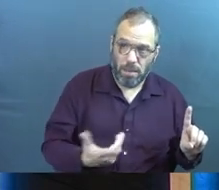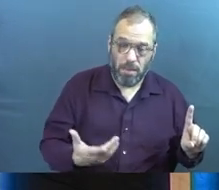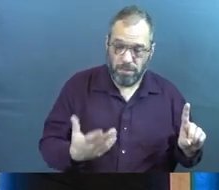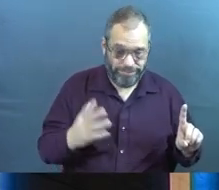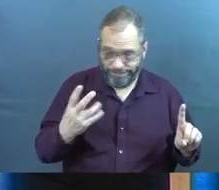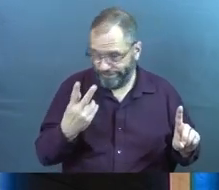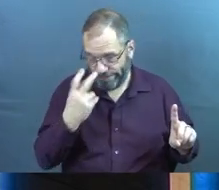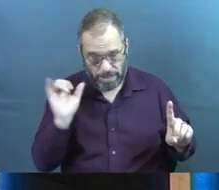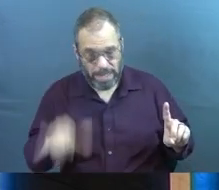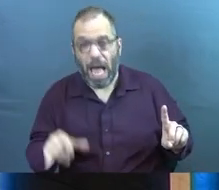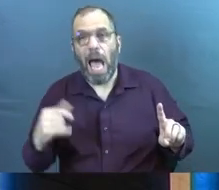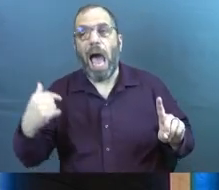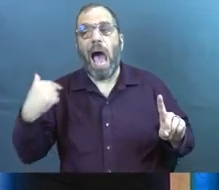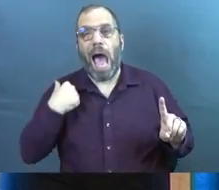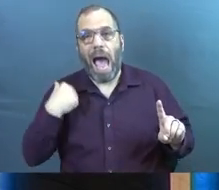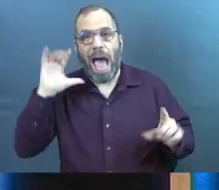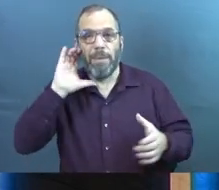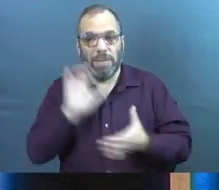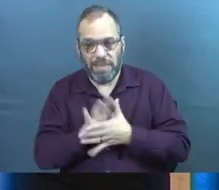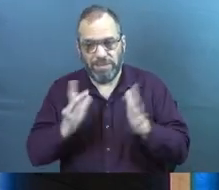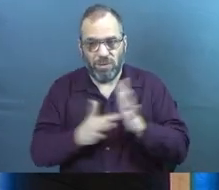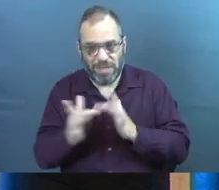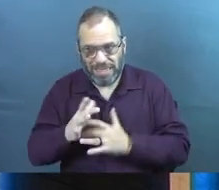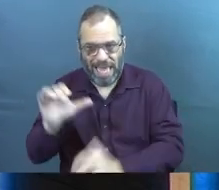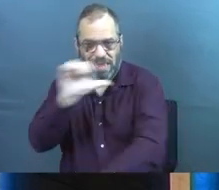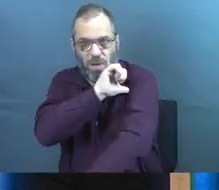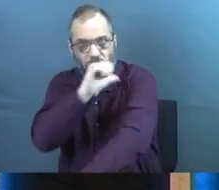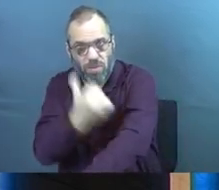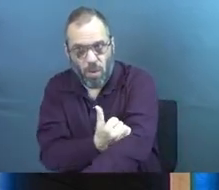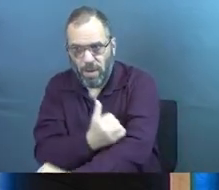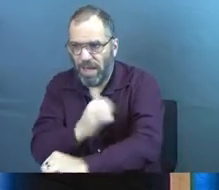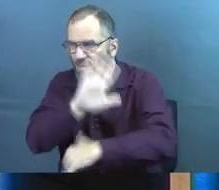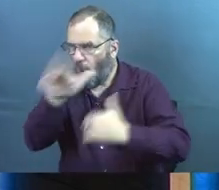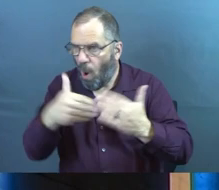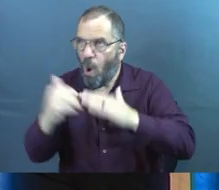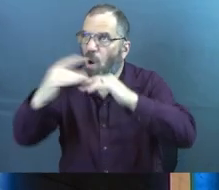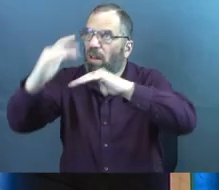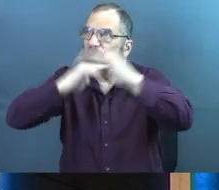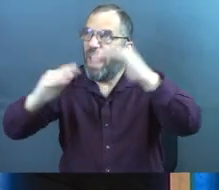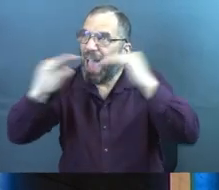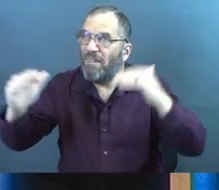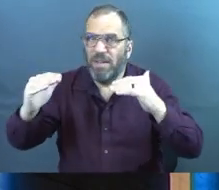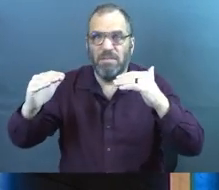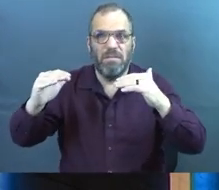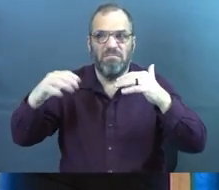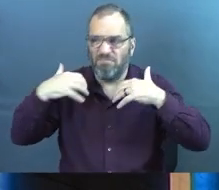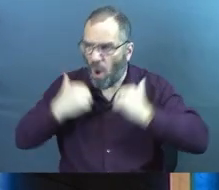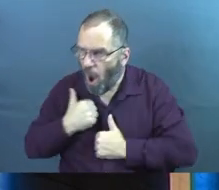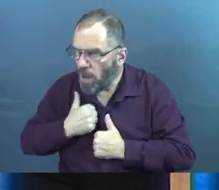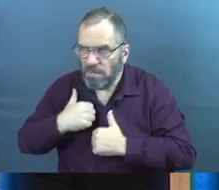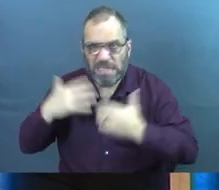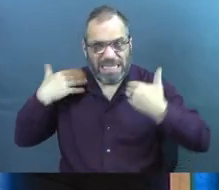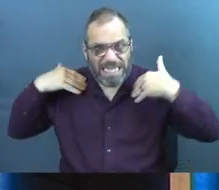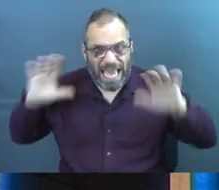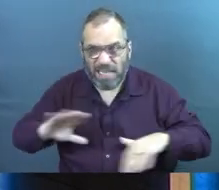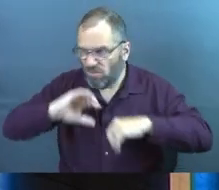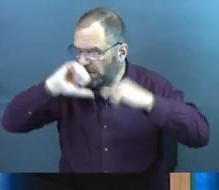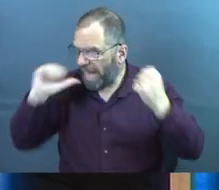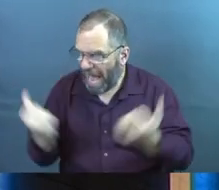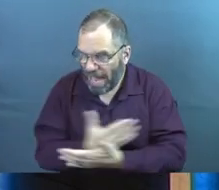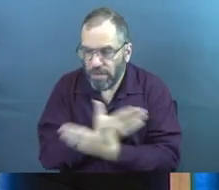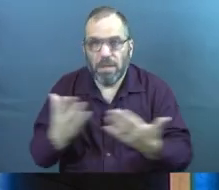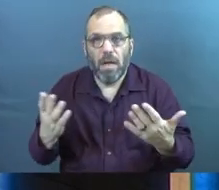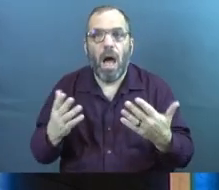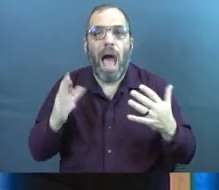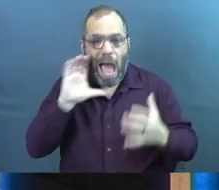we do not believe that. I believe that Jesus had the authority of all of heaven's armies. He had the power, the divinity of God within him the entire time,